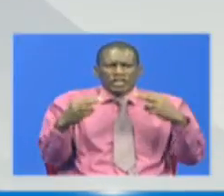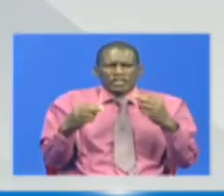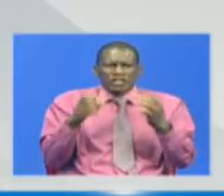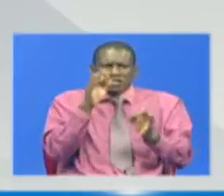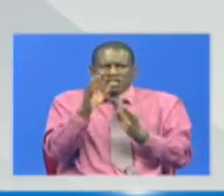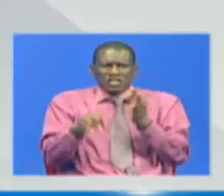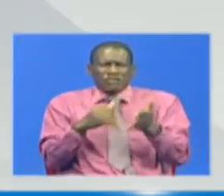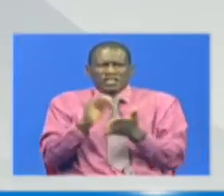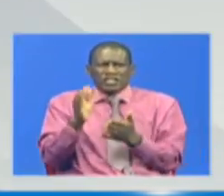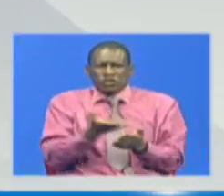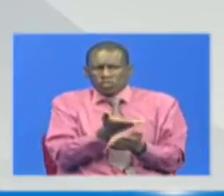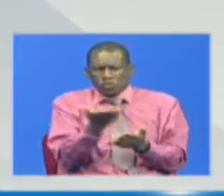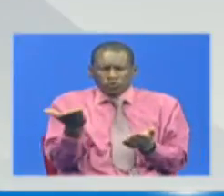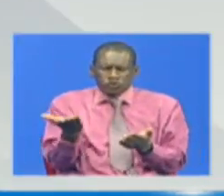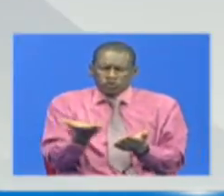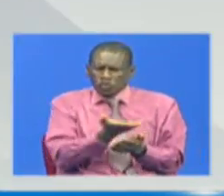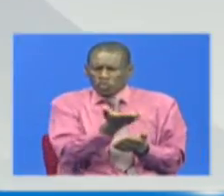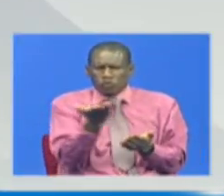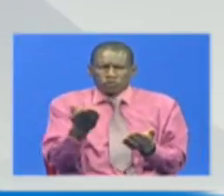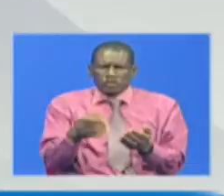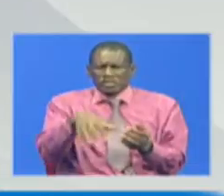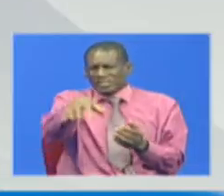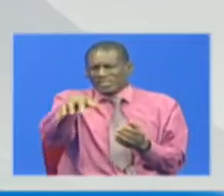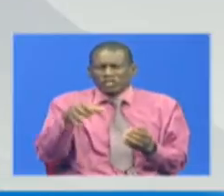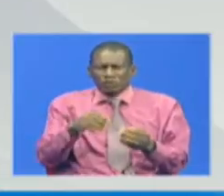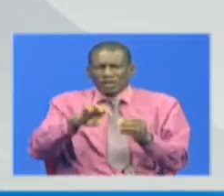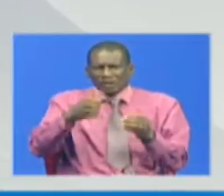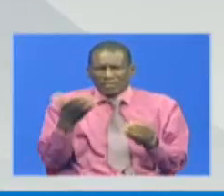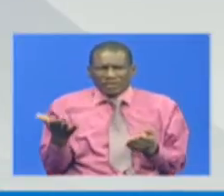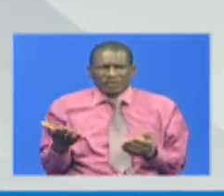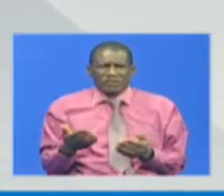is whether it is transport, etc., etc.